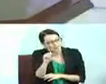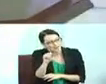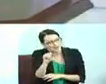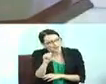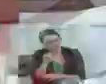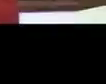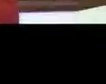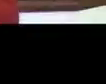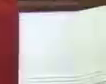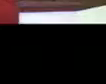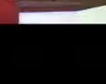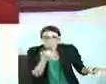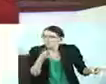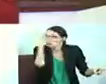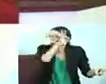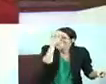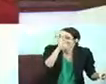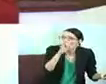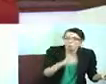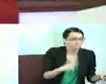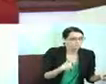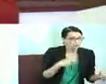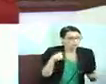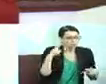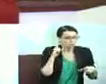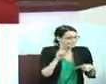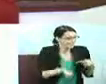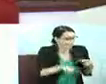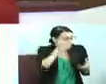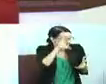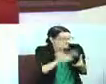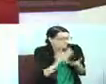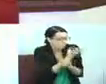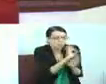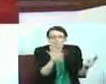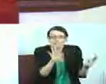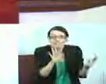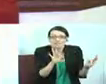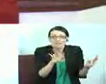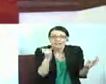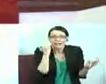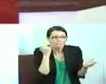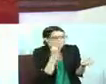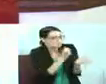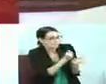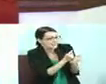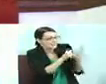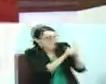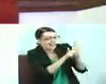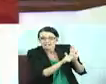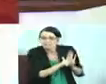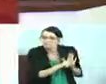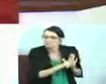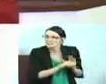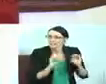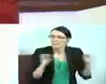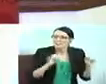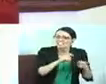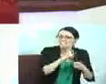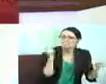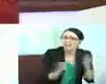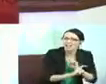free, you can't believe you're free by the way you're treated. Nothing's changed.